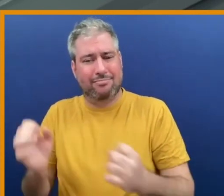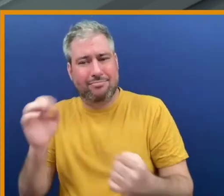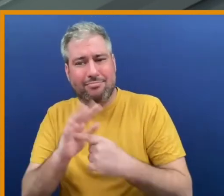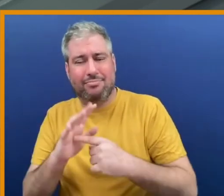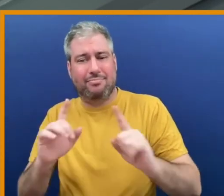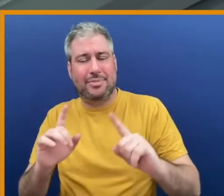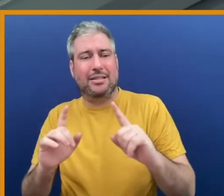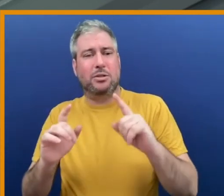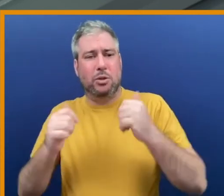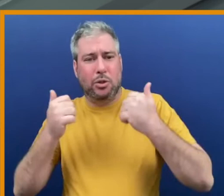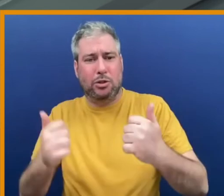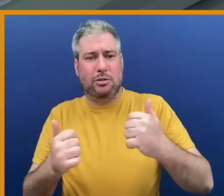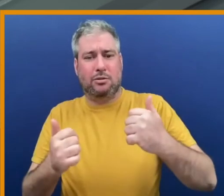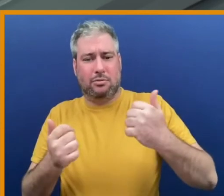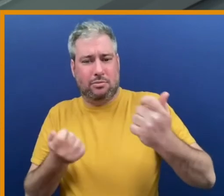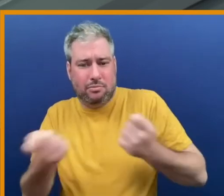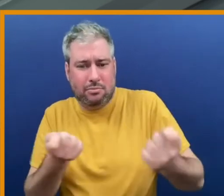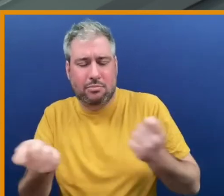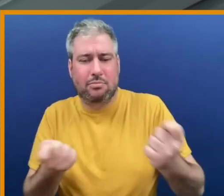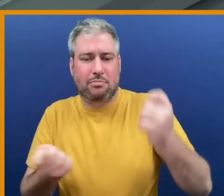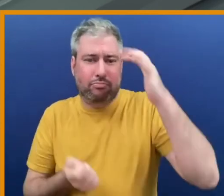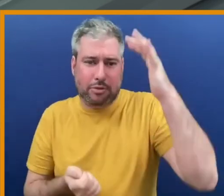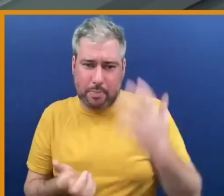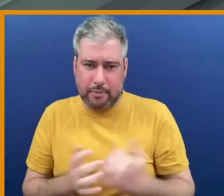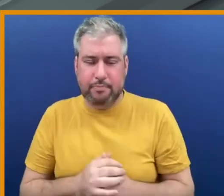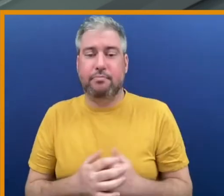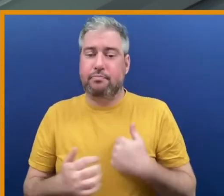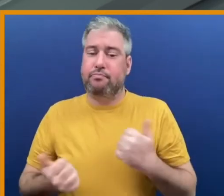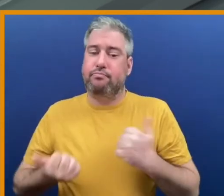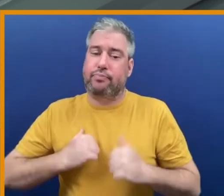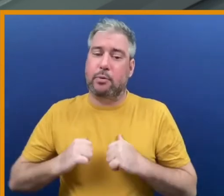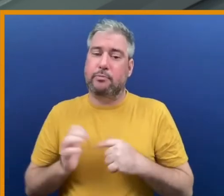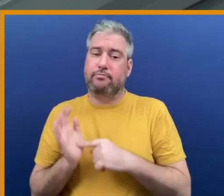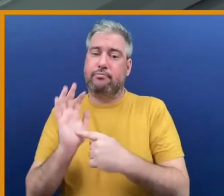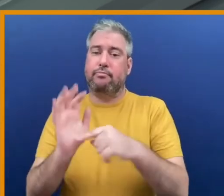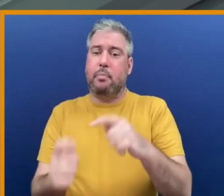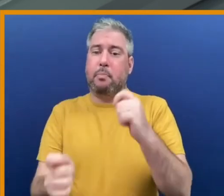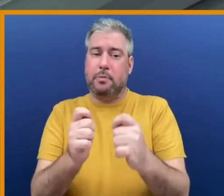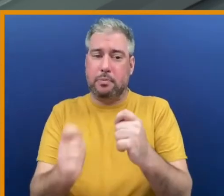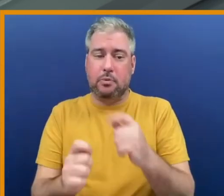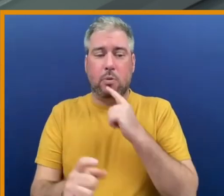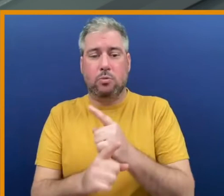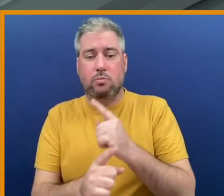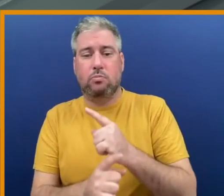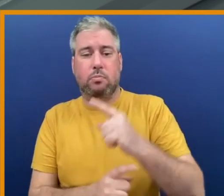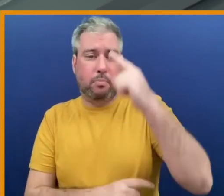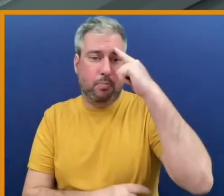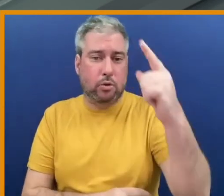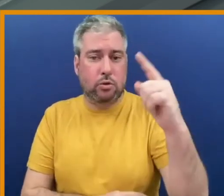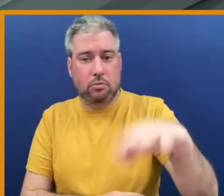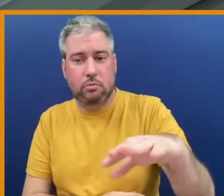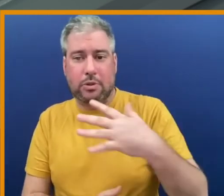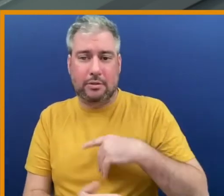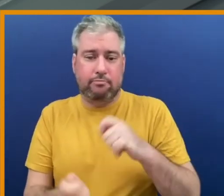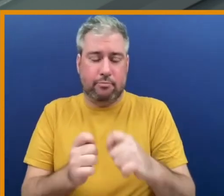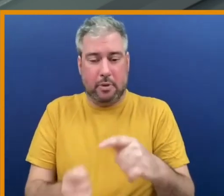and speak to the motion, because it's what we absolutely should expect from government, and I can't believe that we've